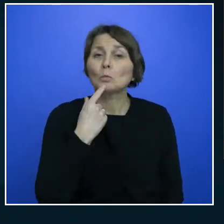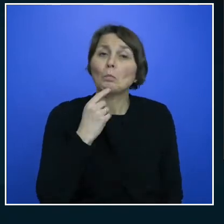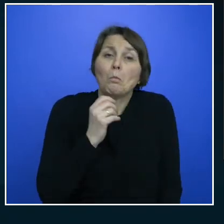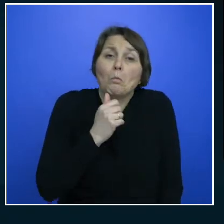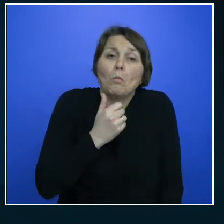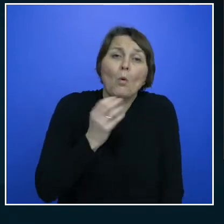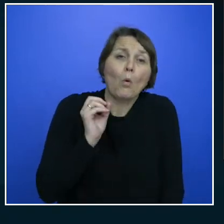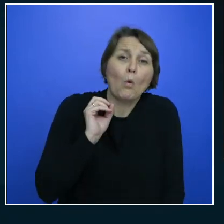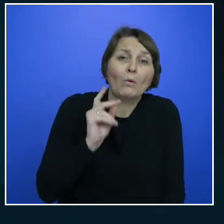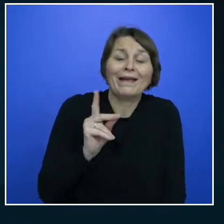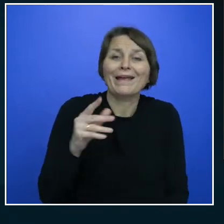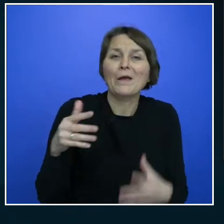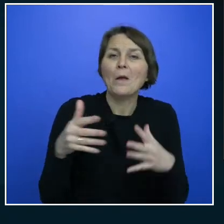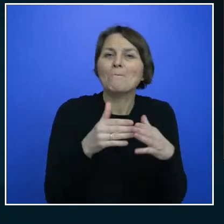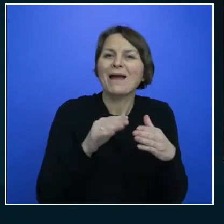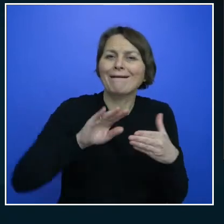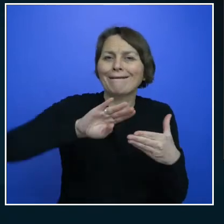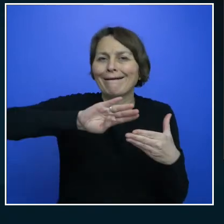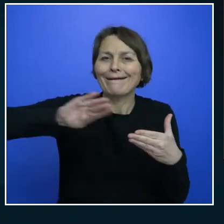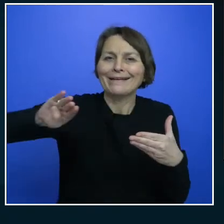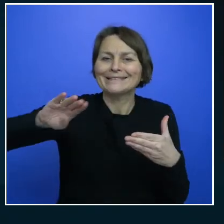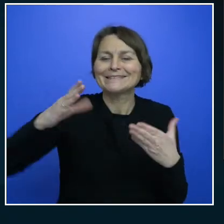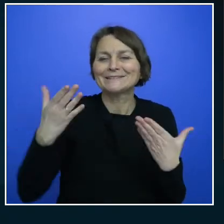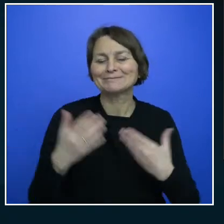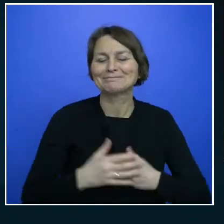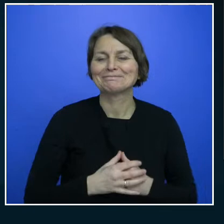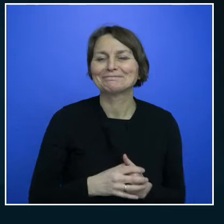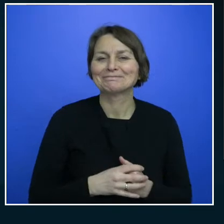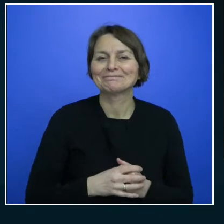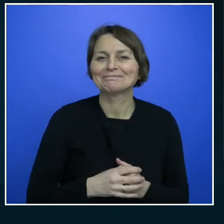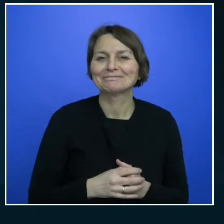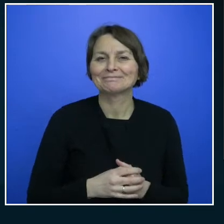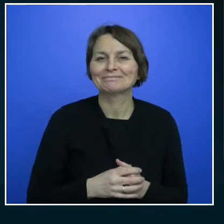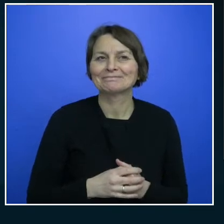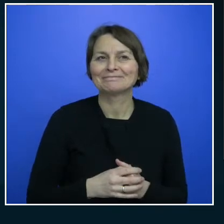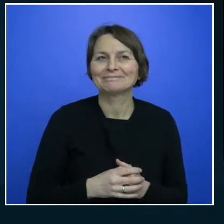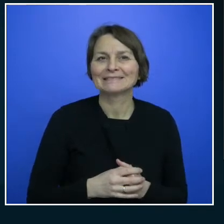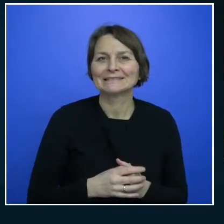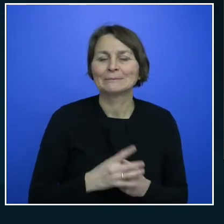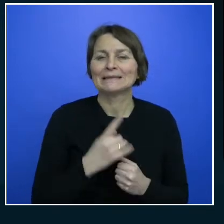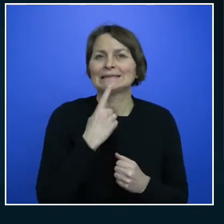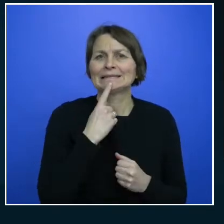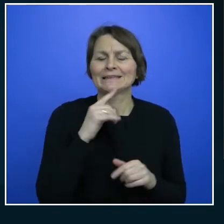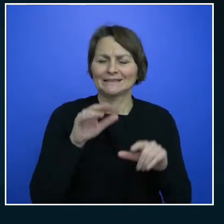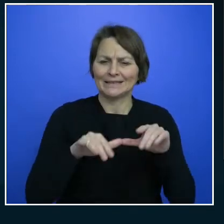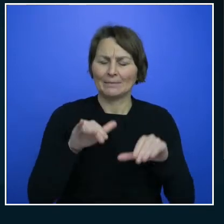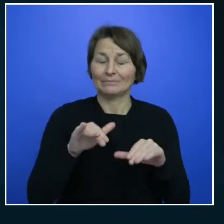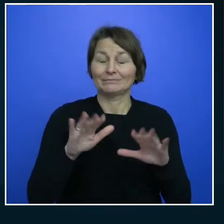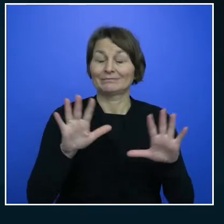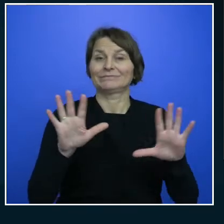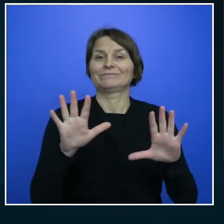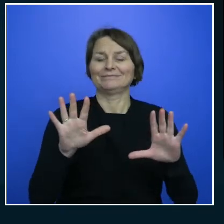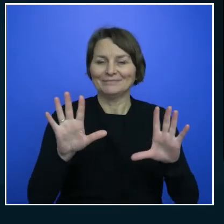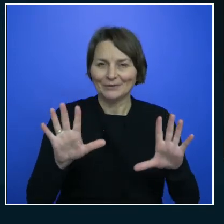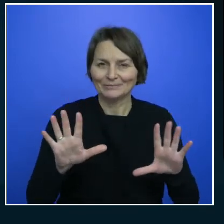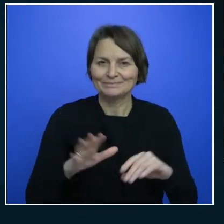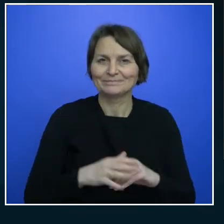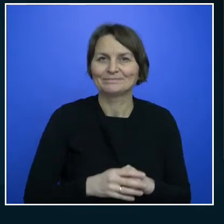one that is easy to type. I was going to say, and then I made a typo. But and the last property is